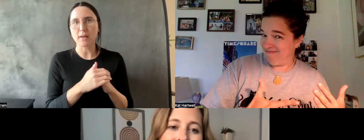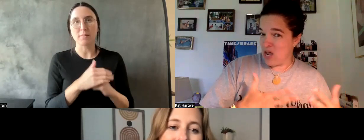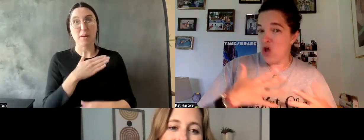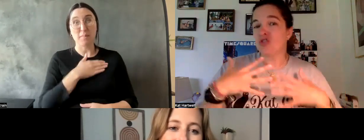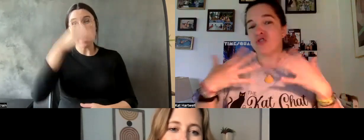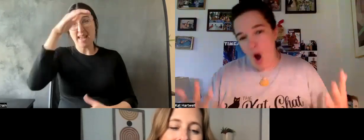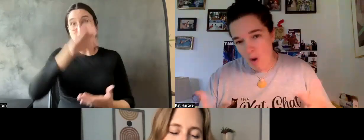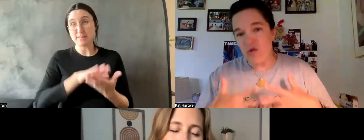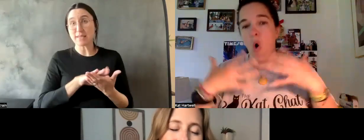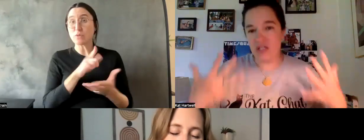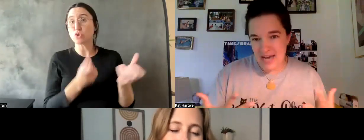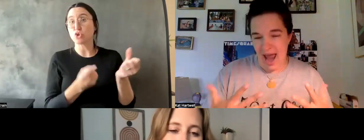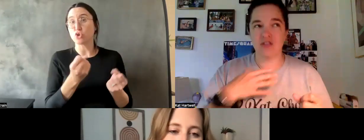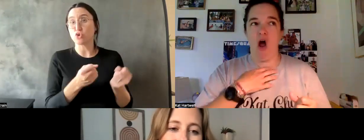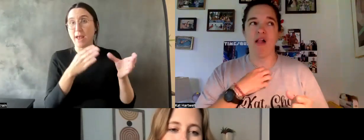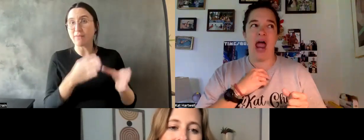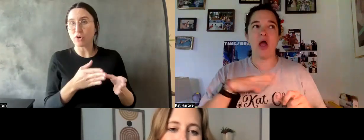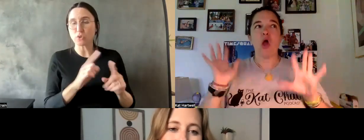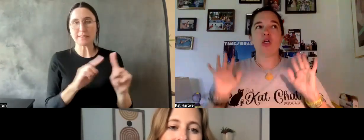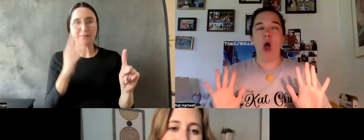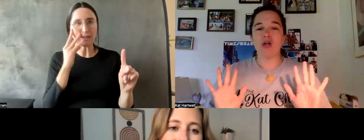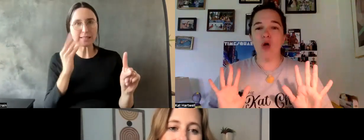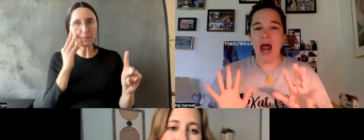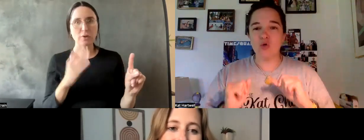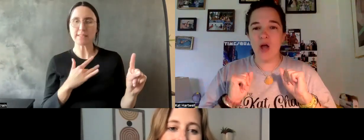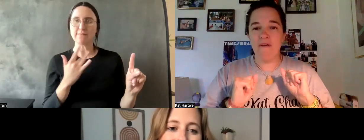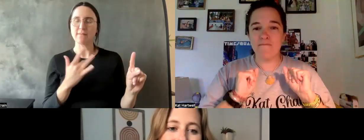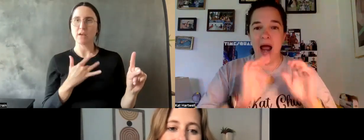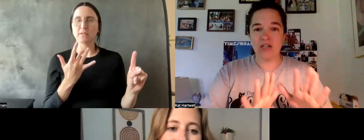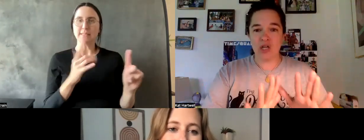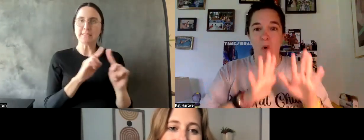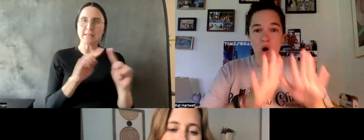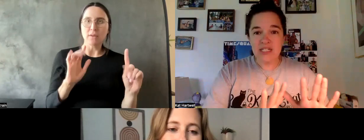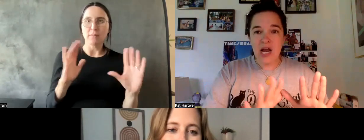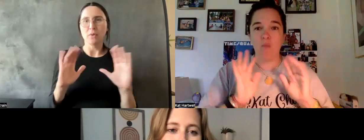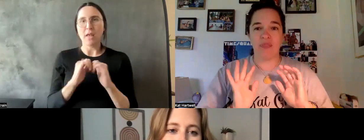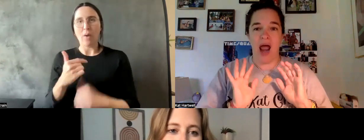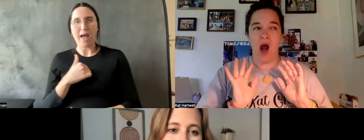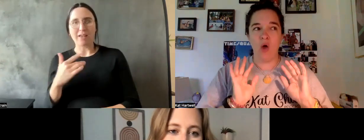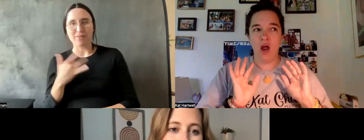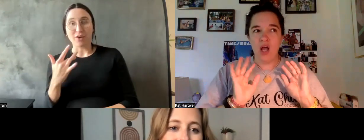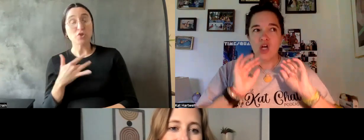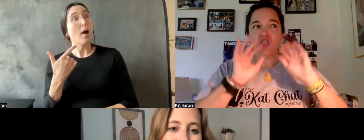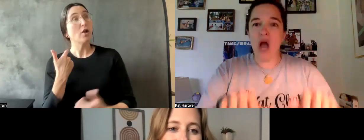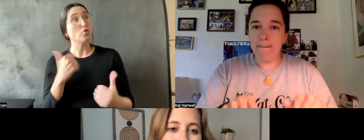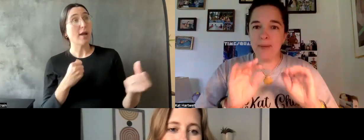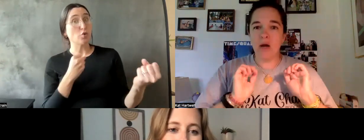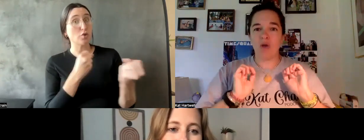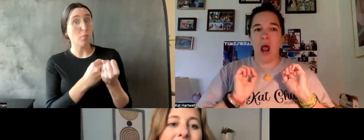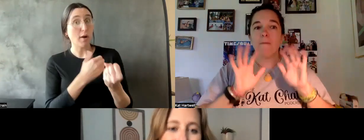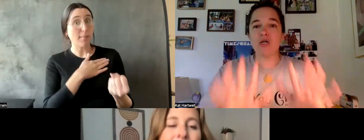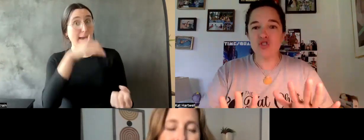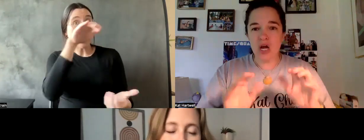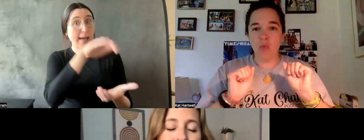driving. So, of course, he had all of that. So I tried to give my support to him without